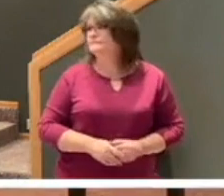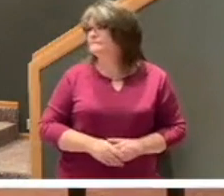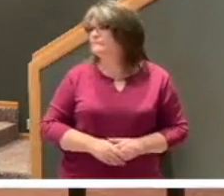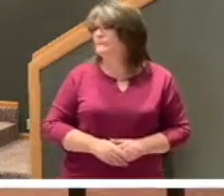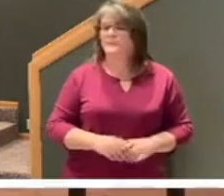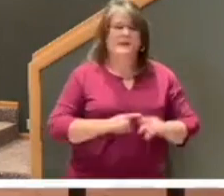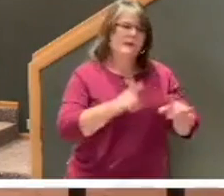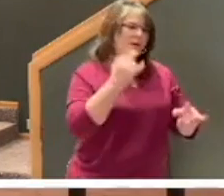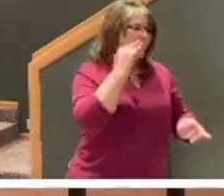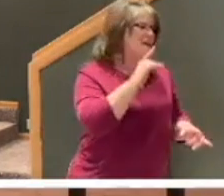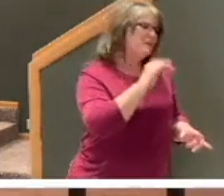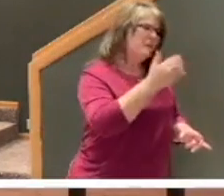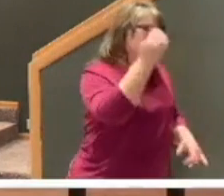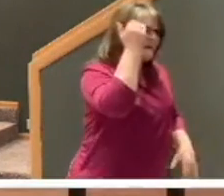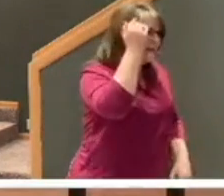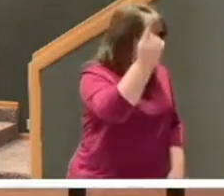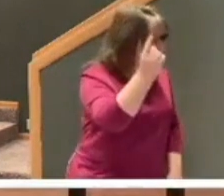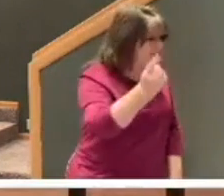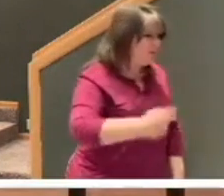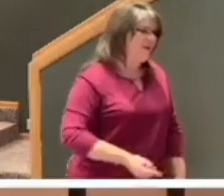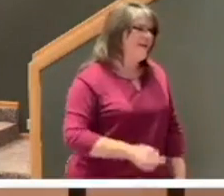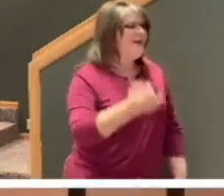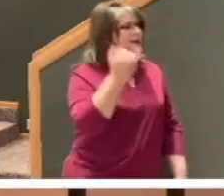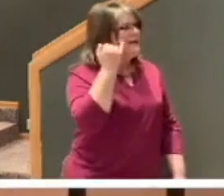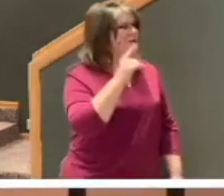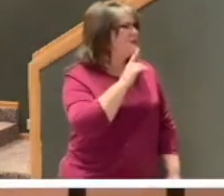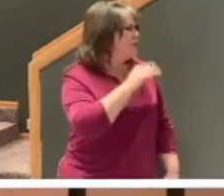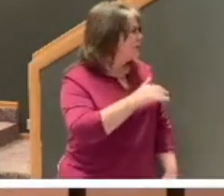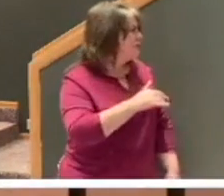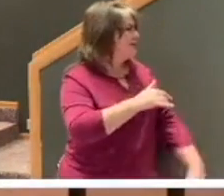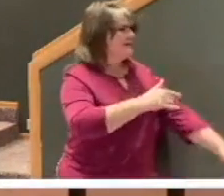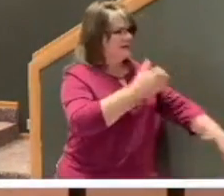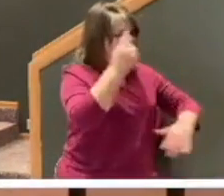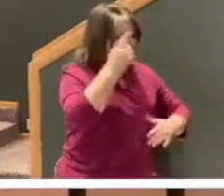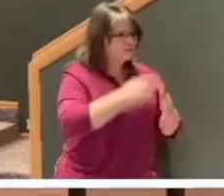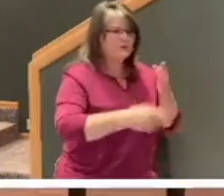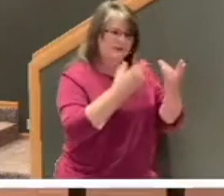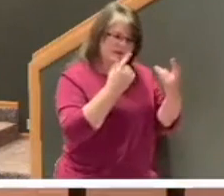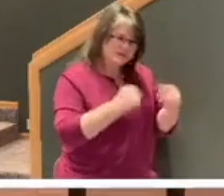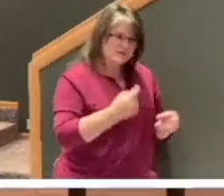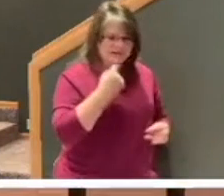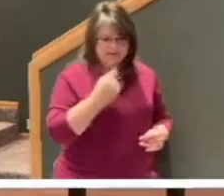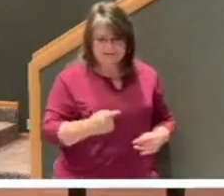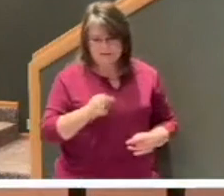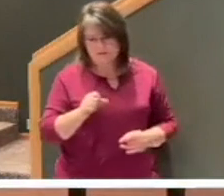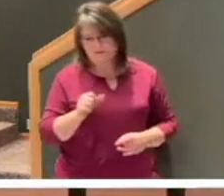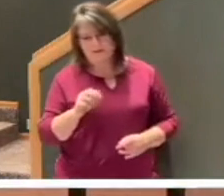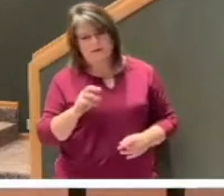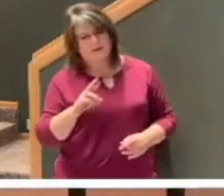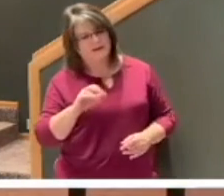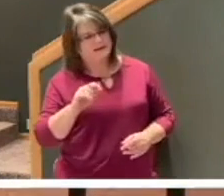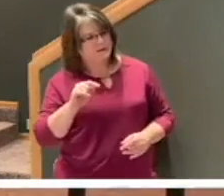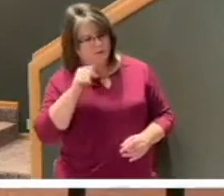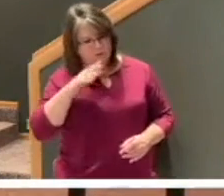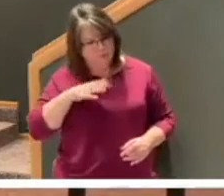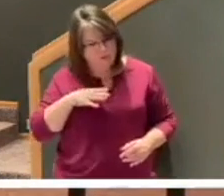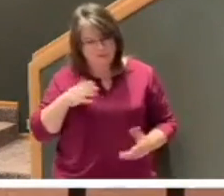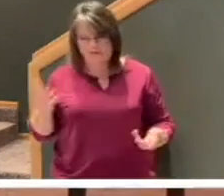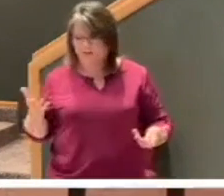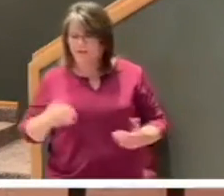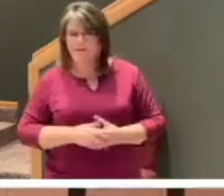But if you really knew him, if you really got what he's trying to tell the Samaritan woman, say, man, you